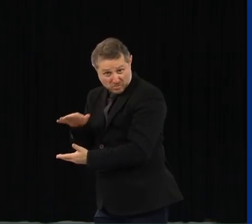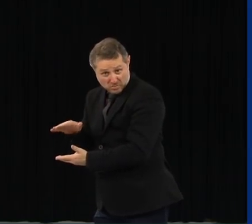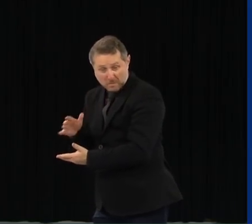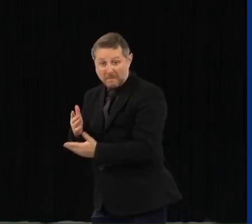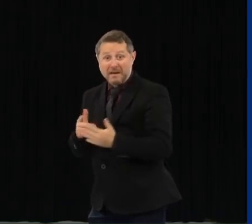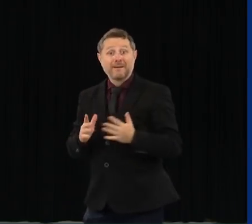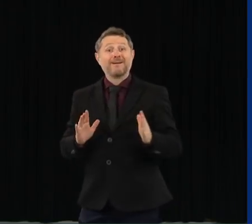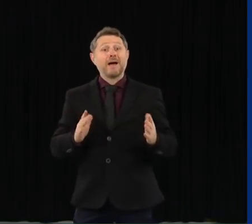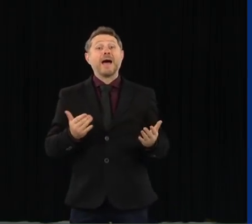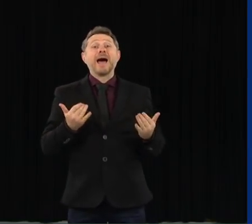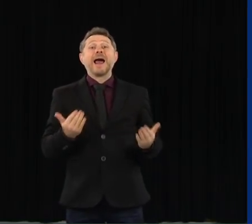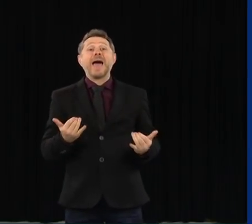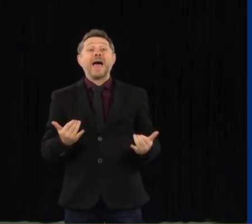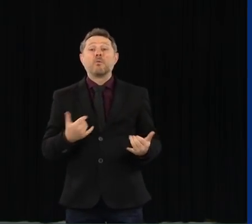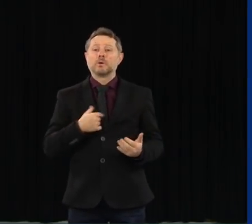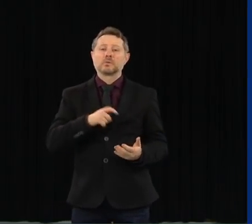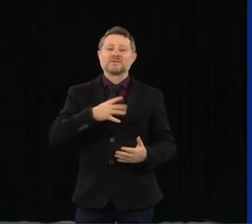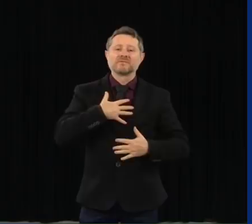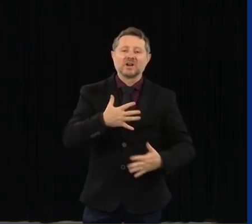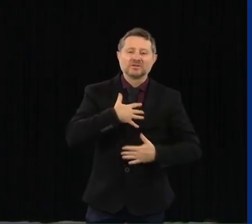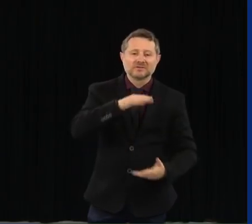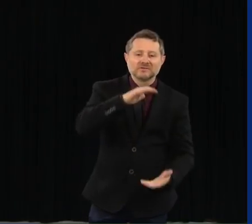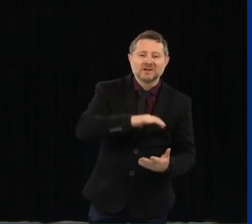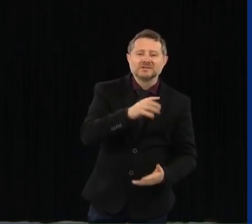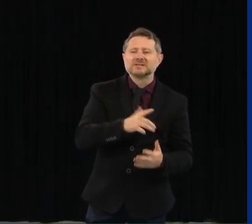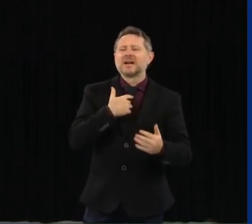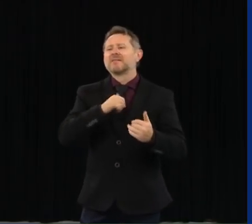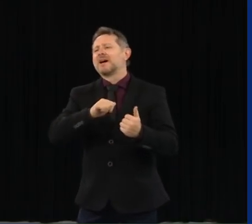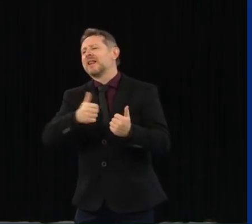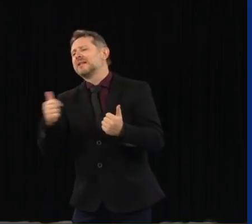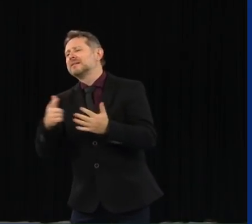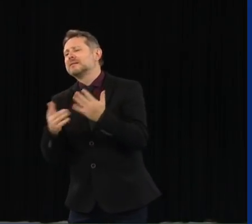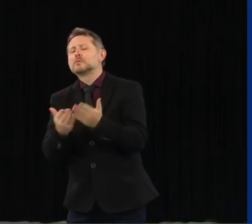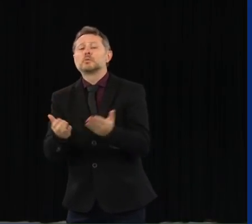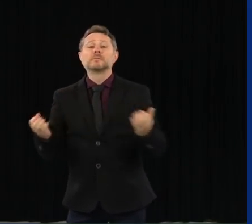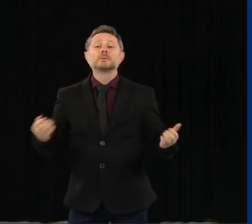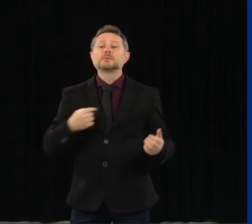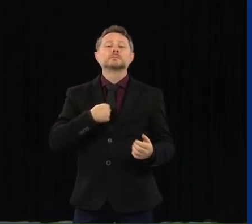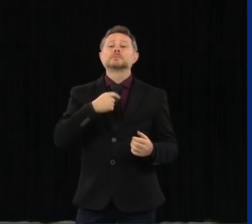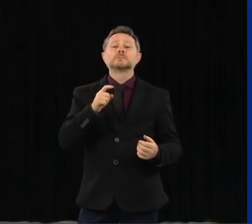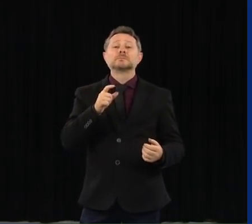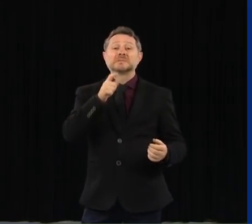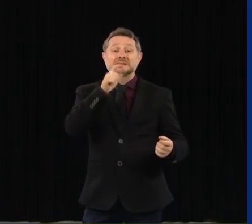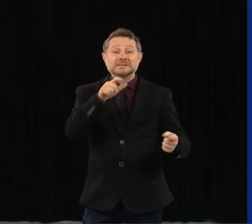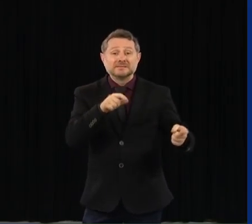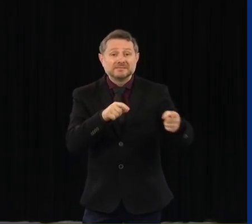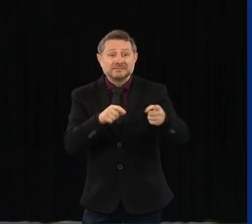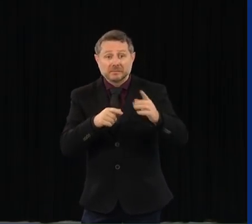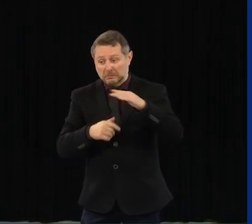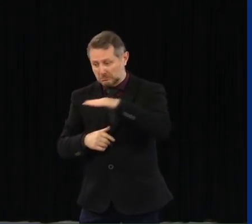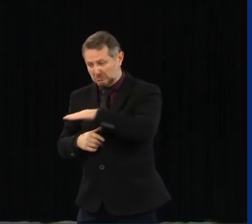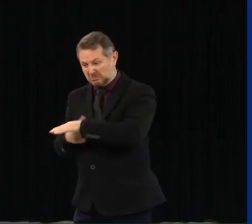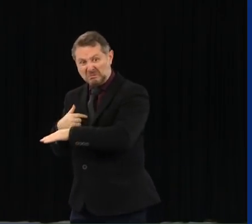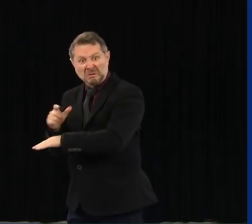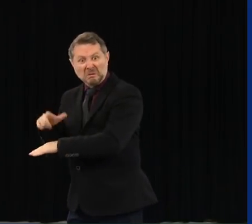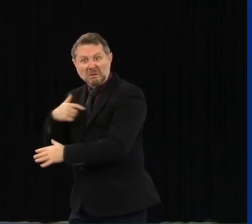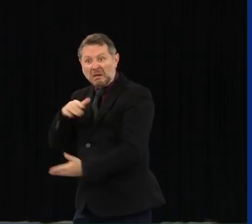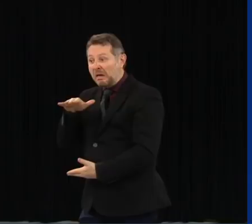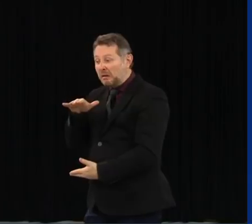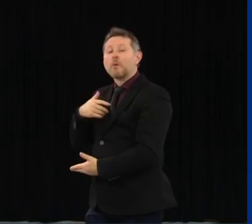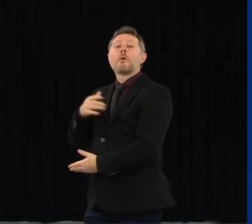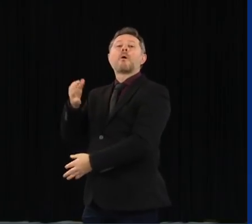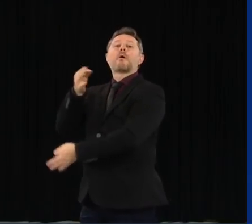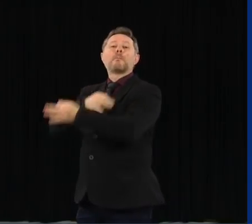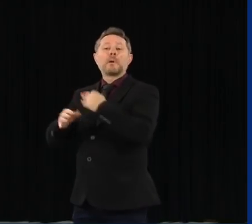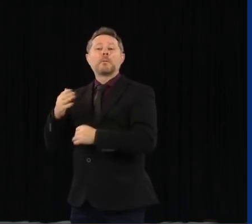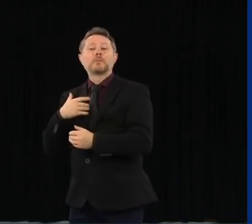the ventilators that we've amassed and split and the BiPAP machines. We can redeploy what we